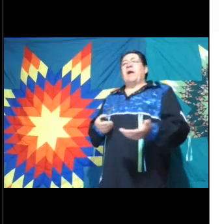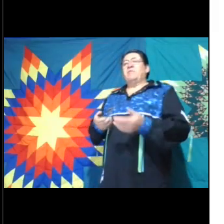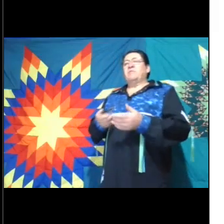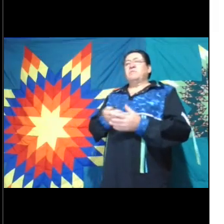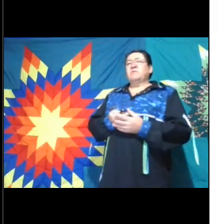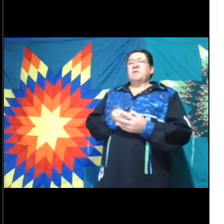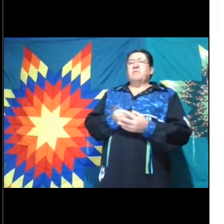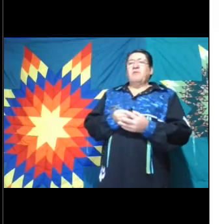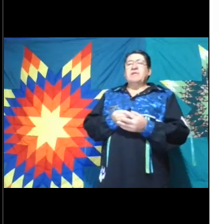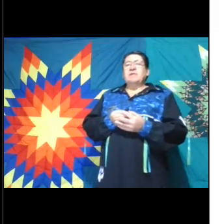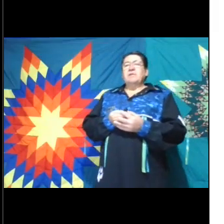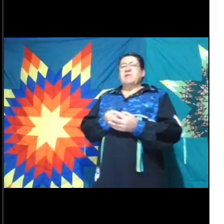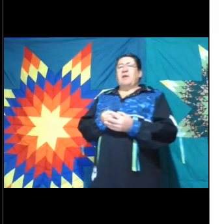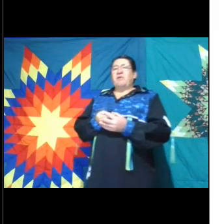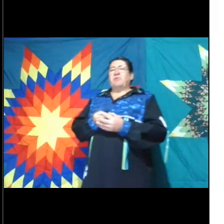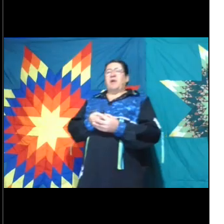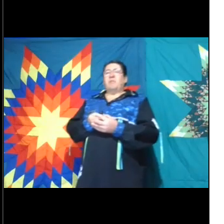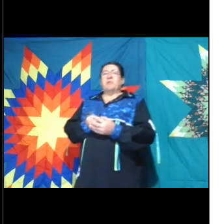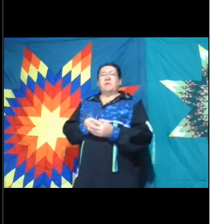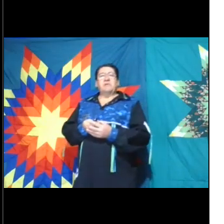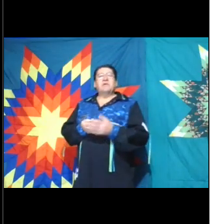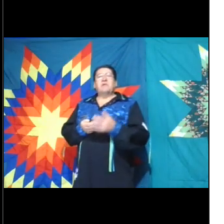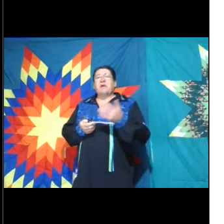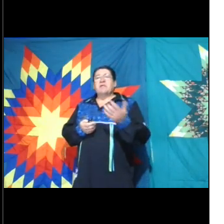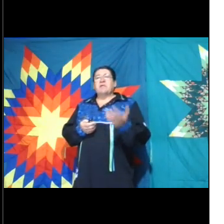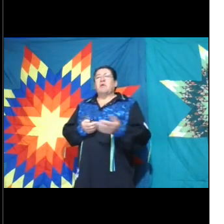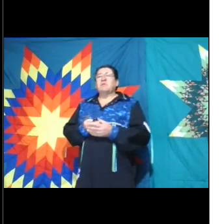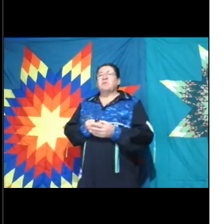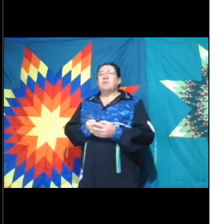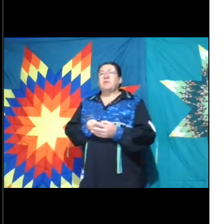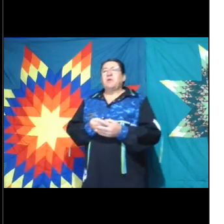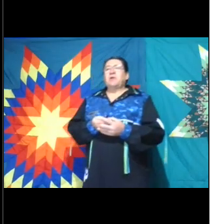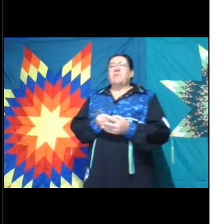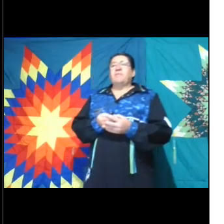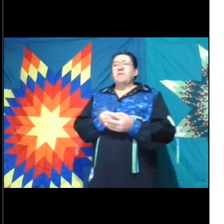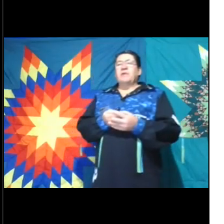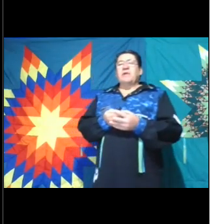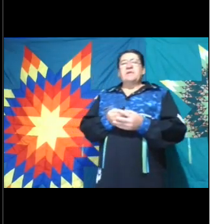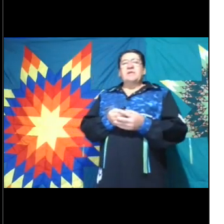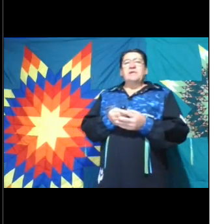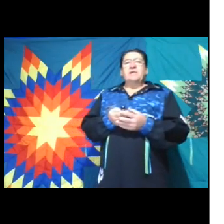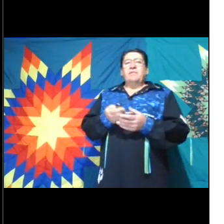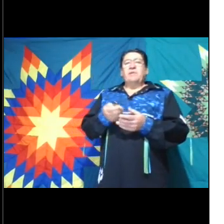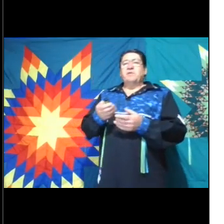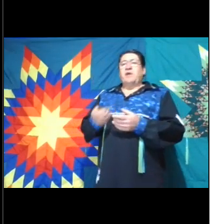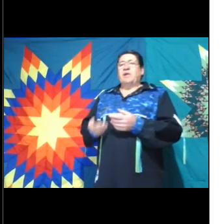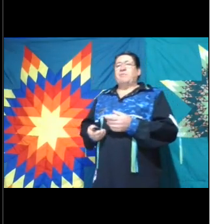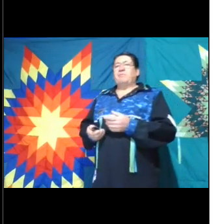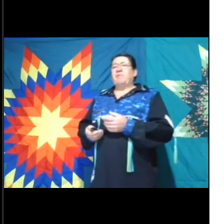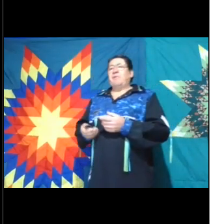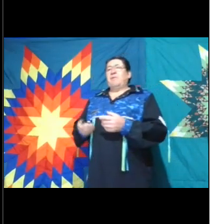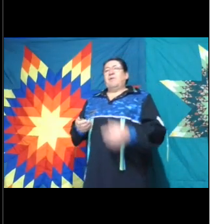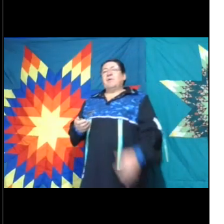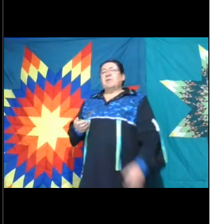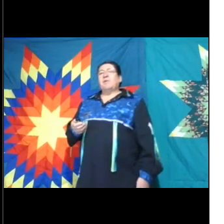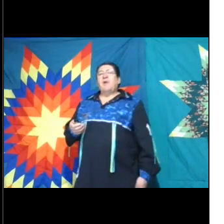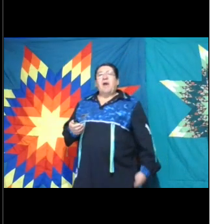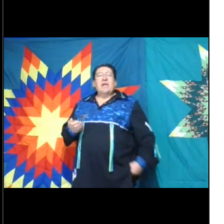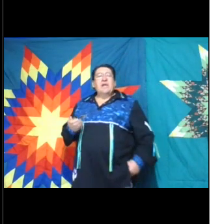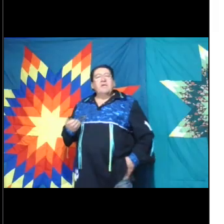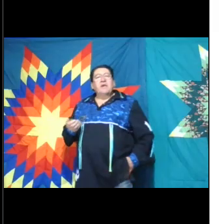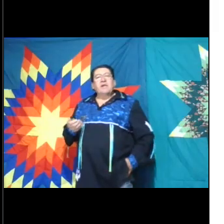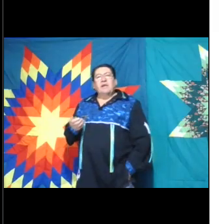break down racism and stereotypes and just create some cultural diversity and sensitivity training.